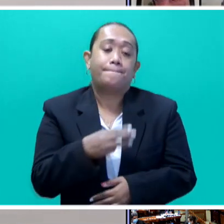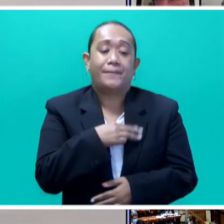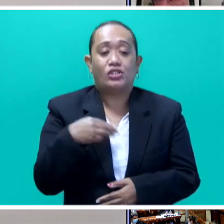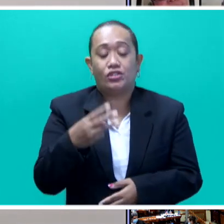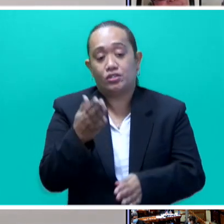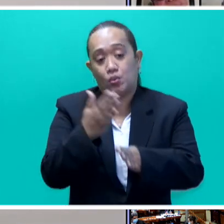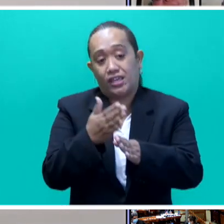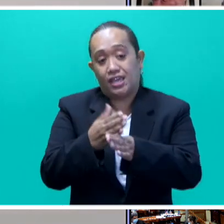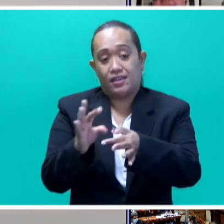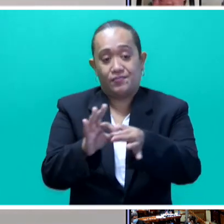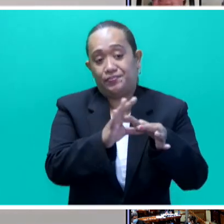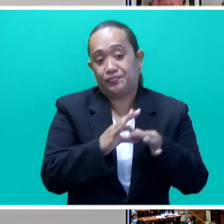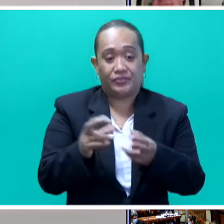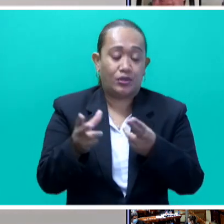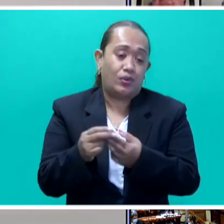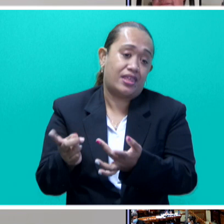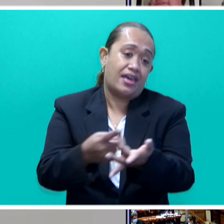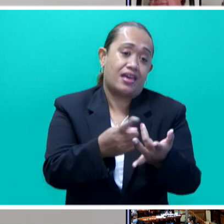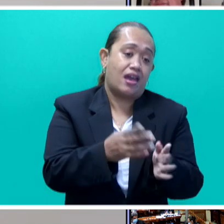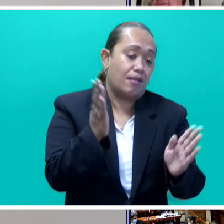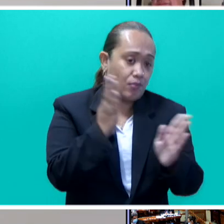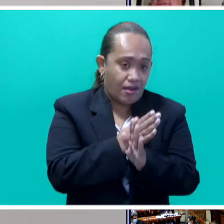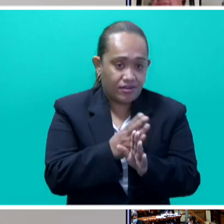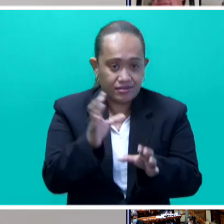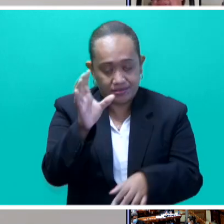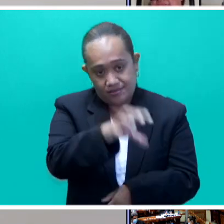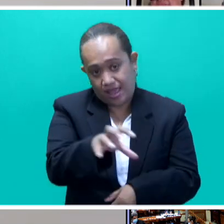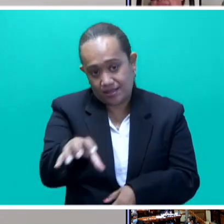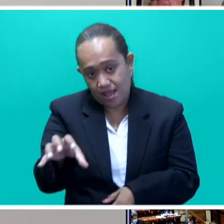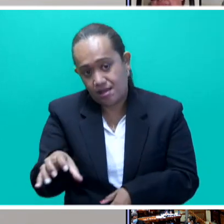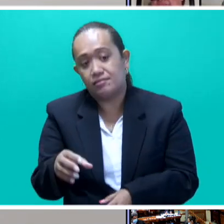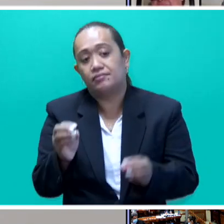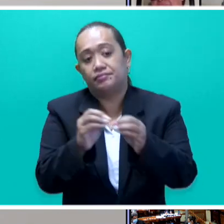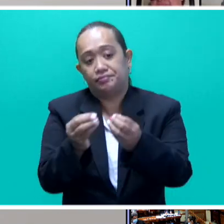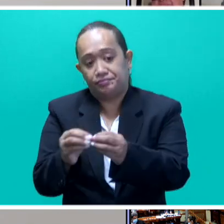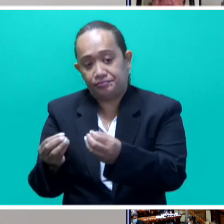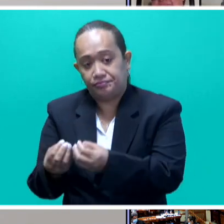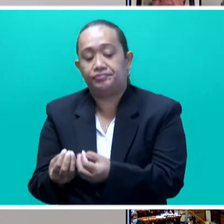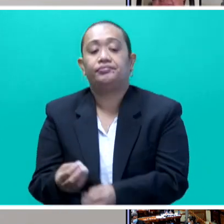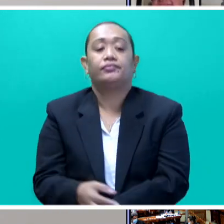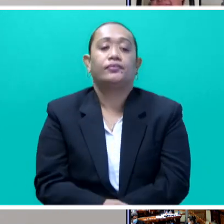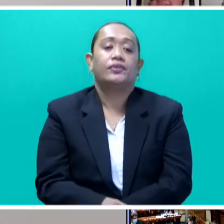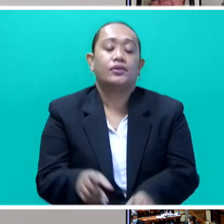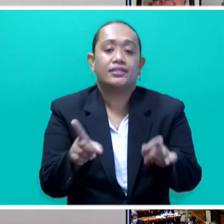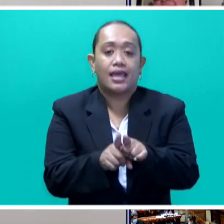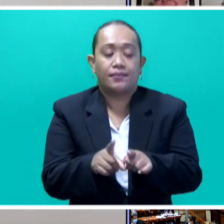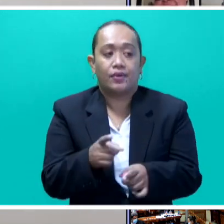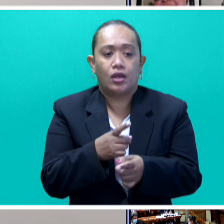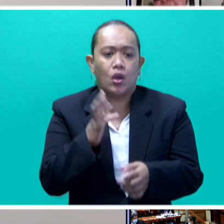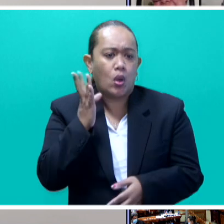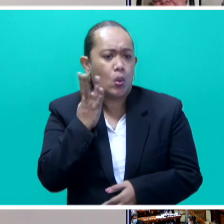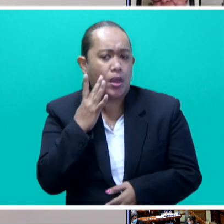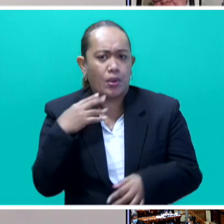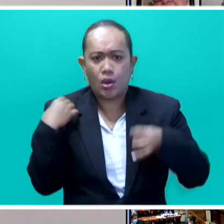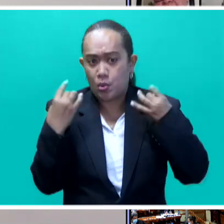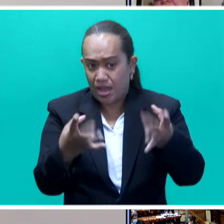all the relevant ministries in the private sector to reopen the Fijian economy. Mr. Speaker, sir, when we were ready to mark